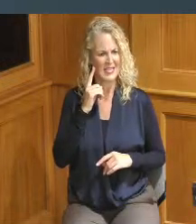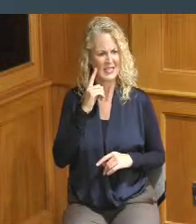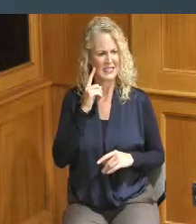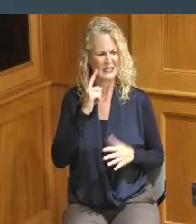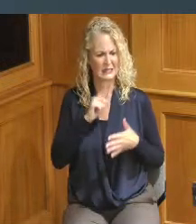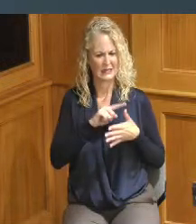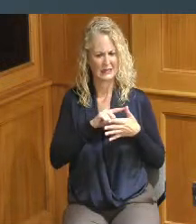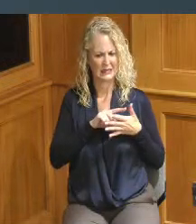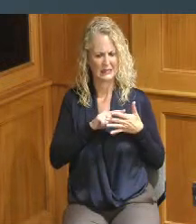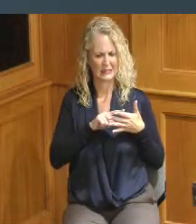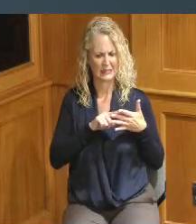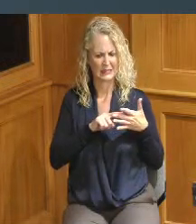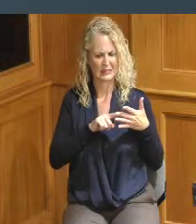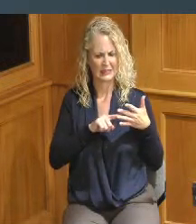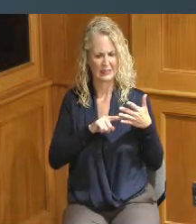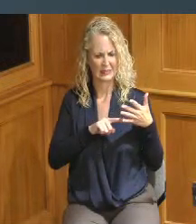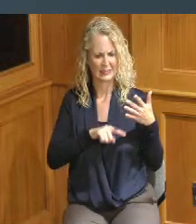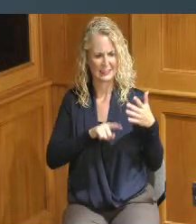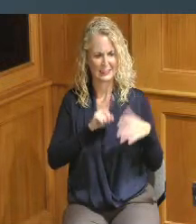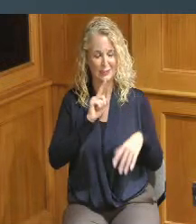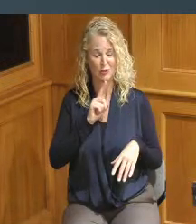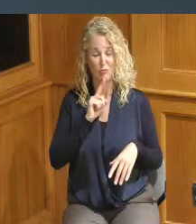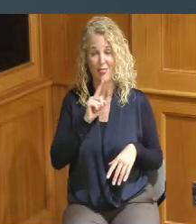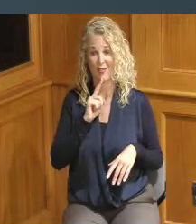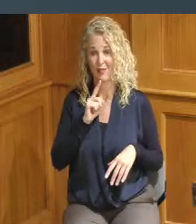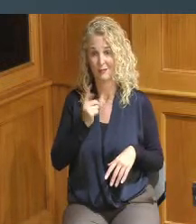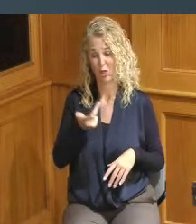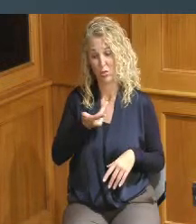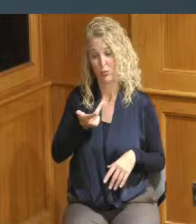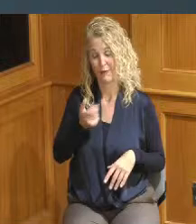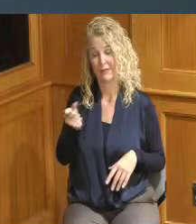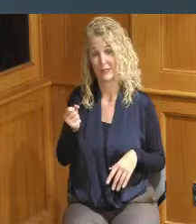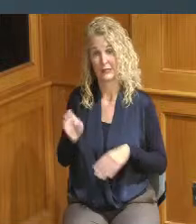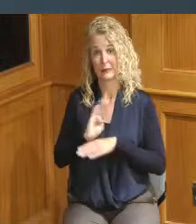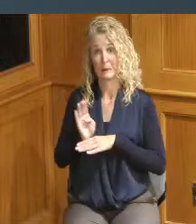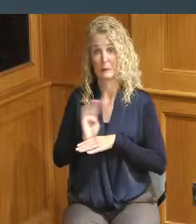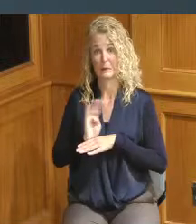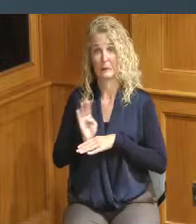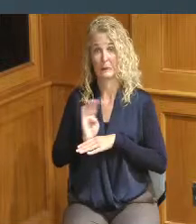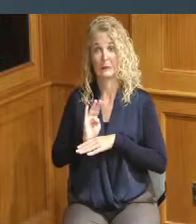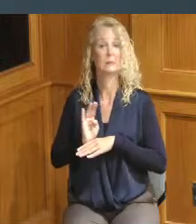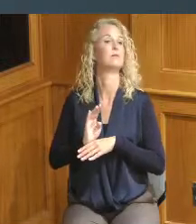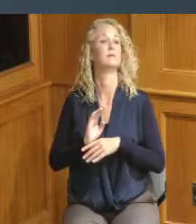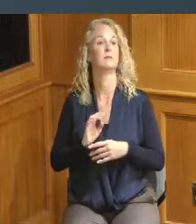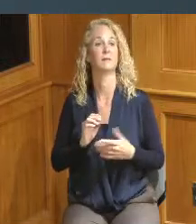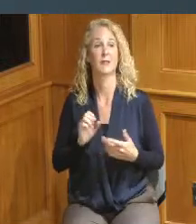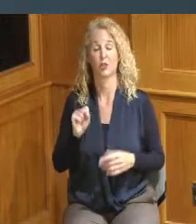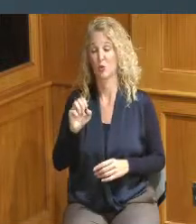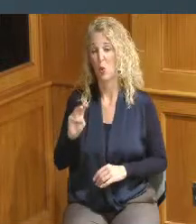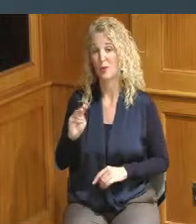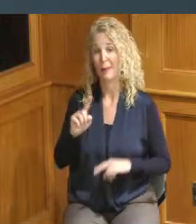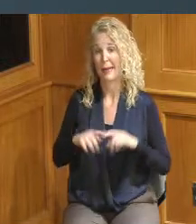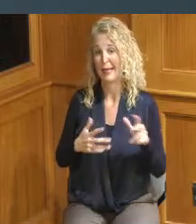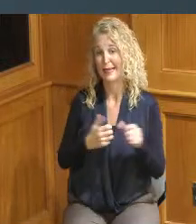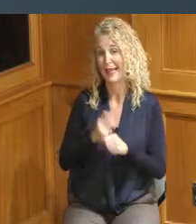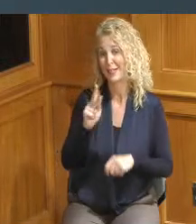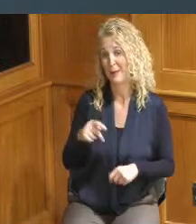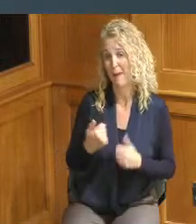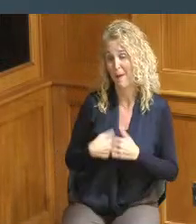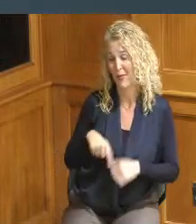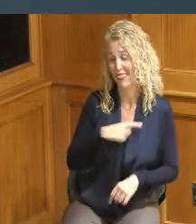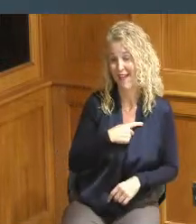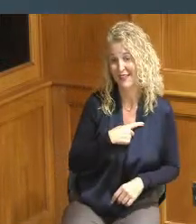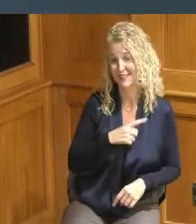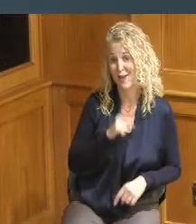I'm trying to find out, it's so much as they've indicated. I don't think social media can keep up with our schedules, our